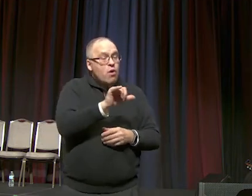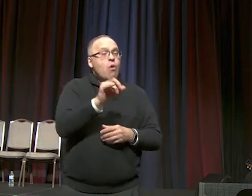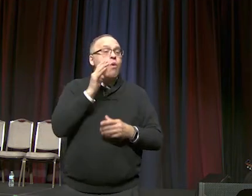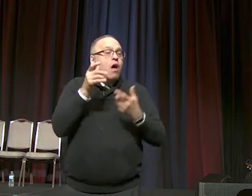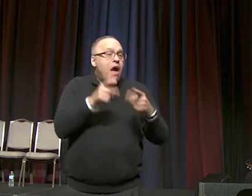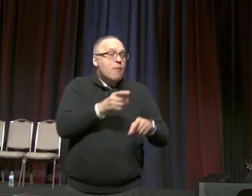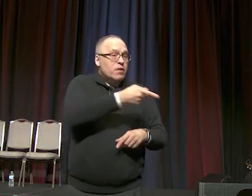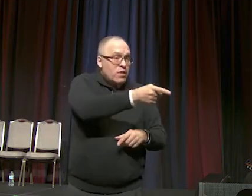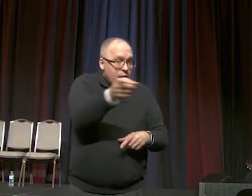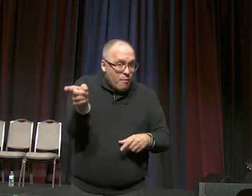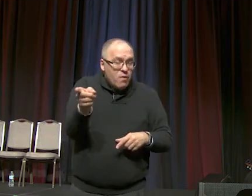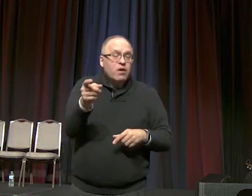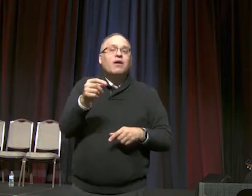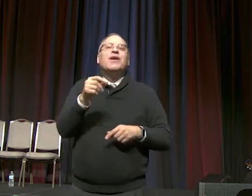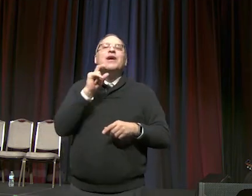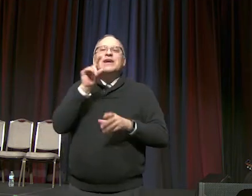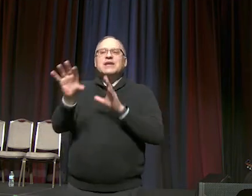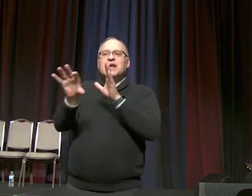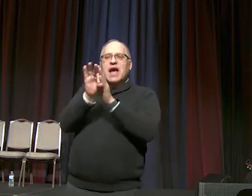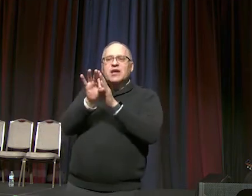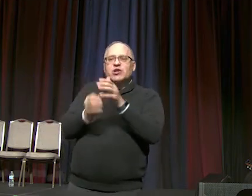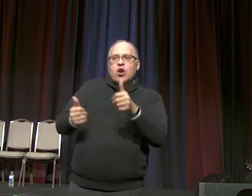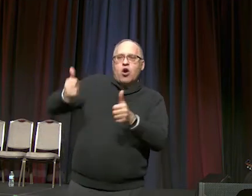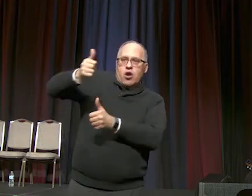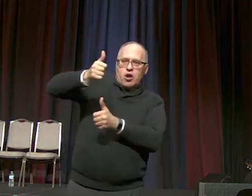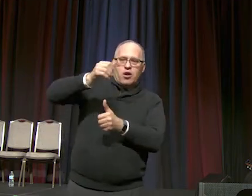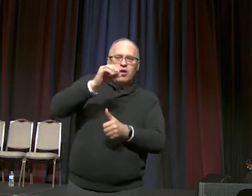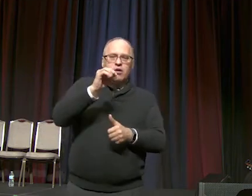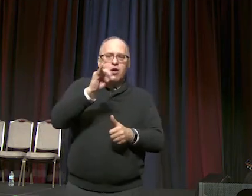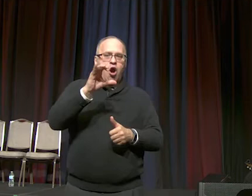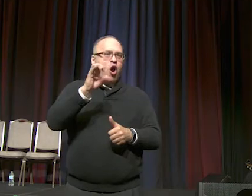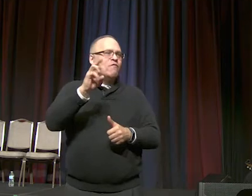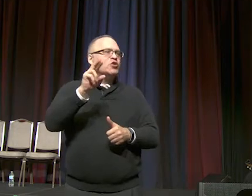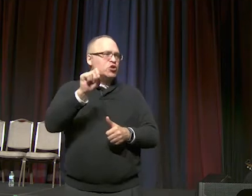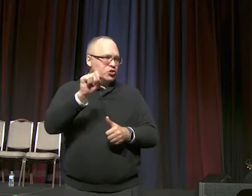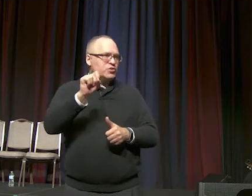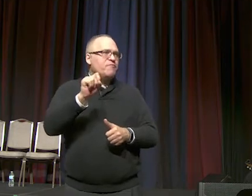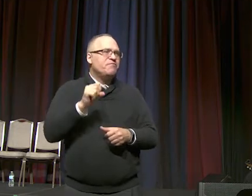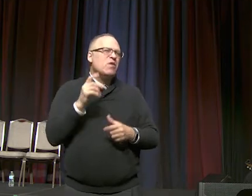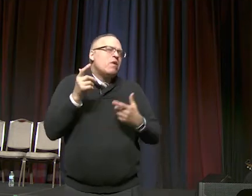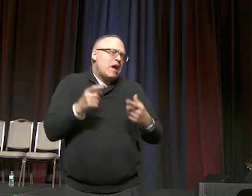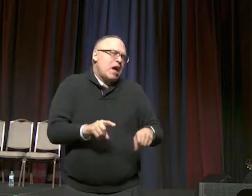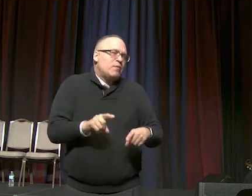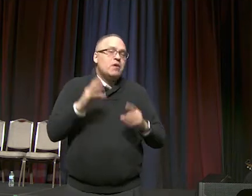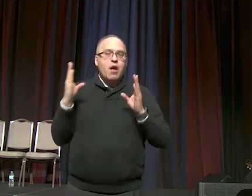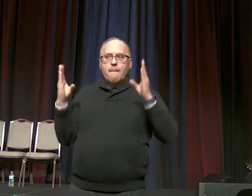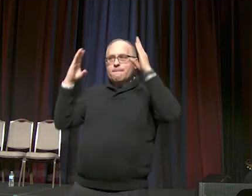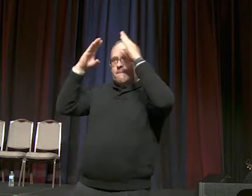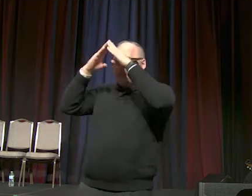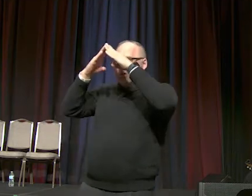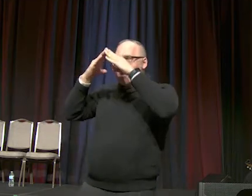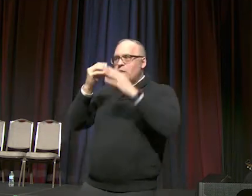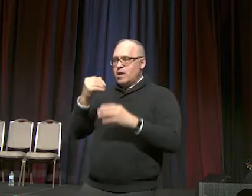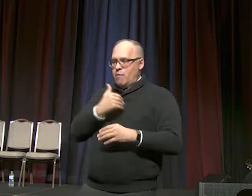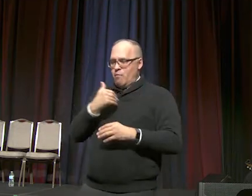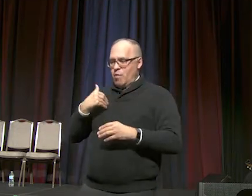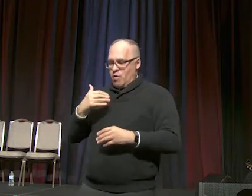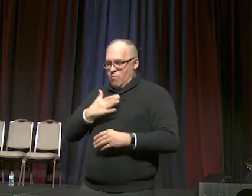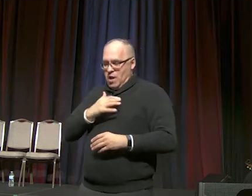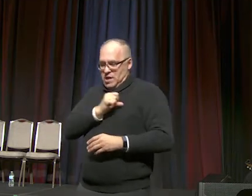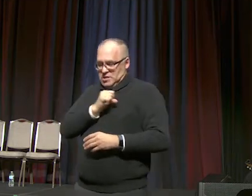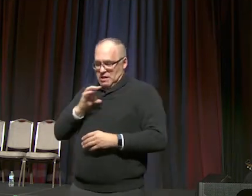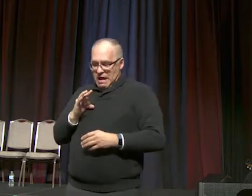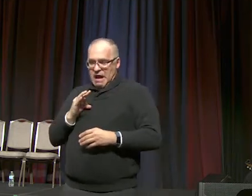the election of officers. It happens when we organize the groups. A bishop and a member of my staff are there